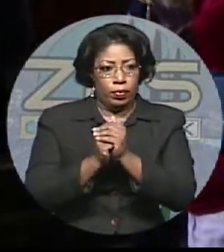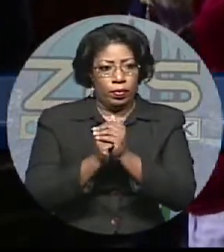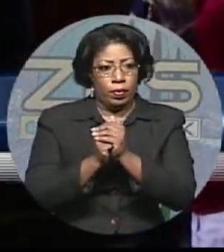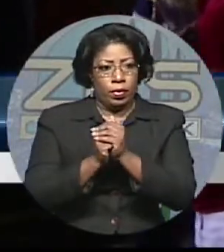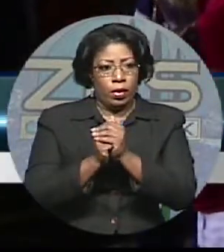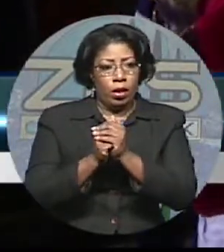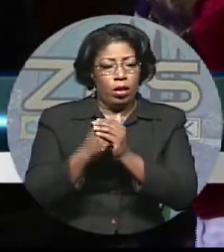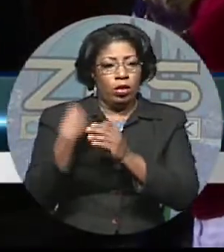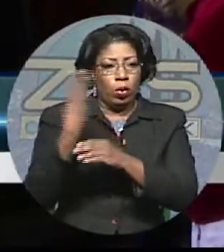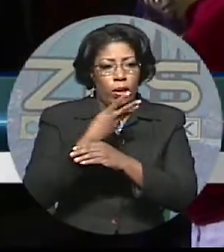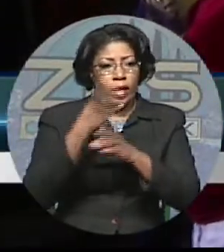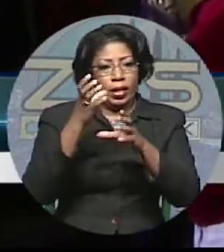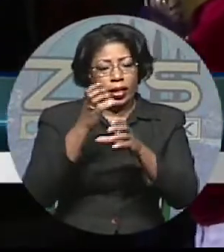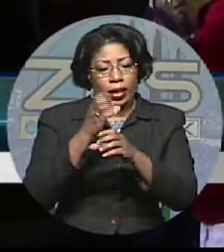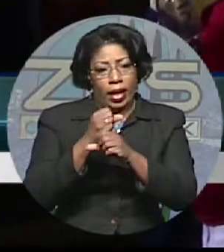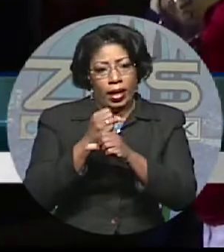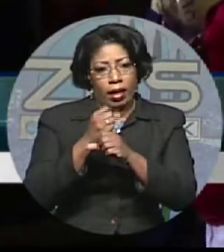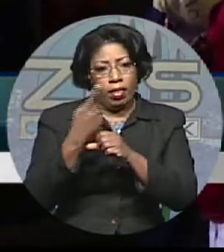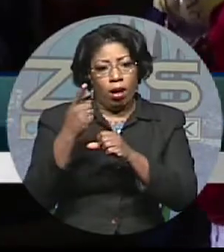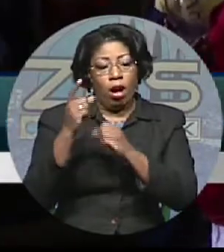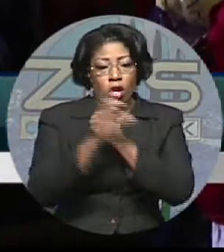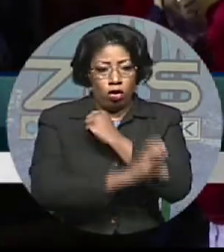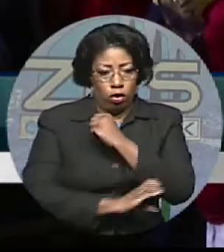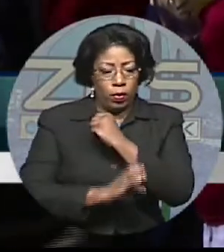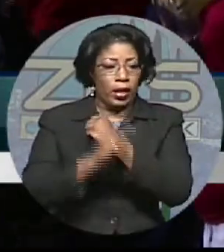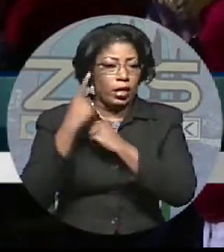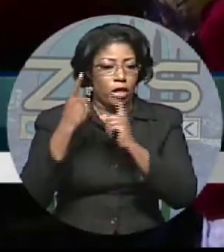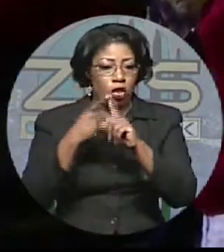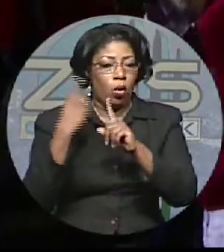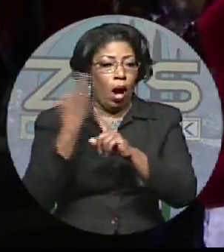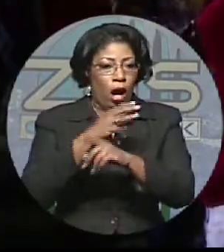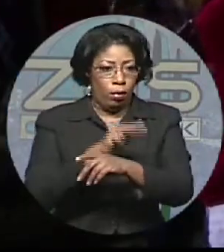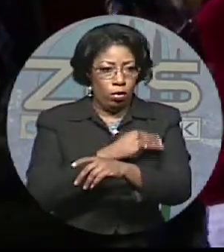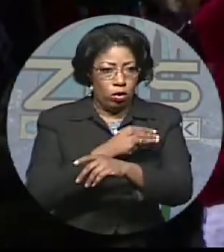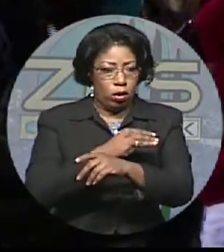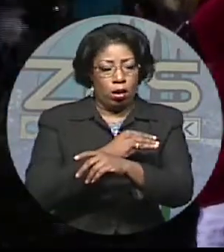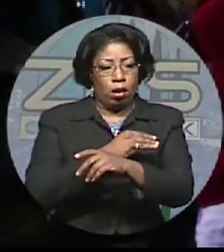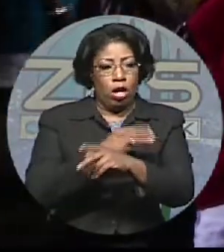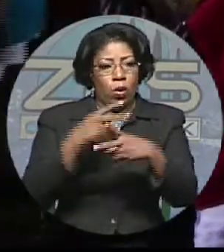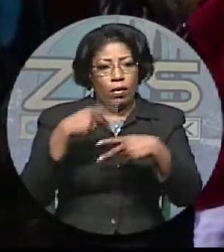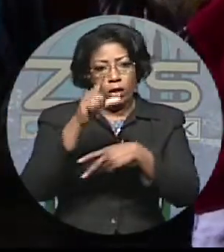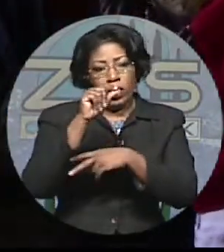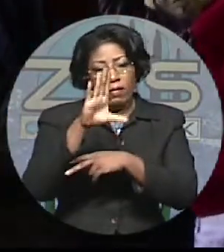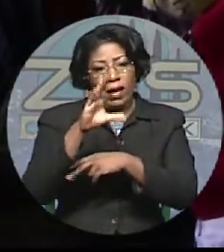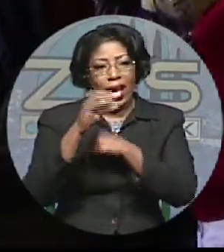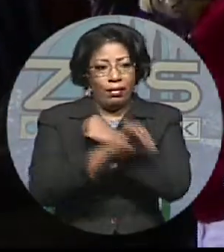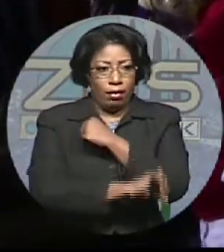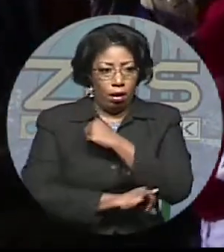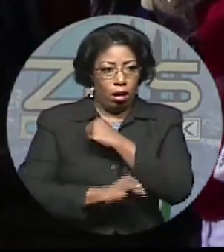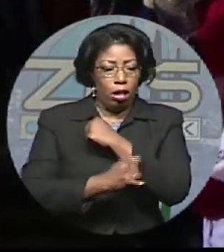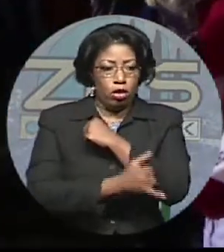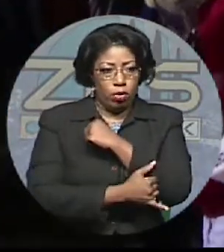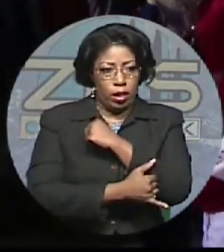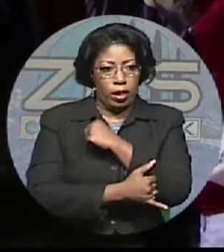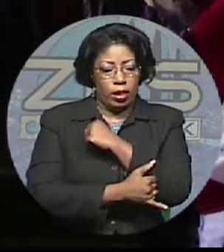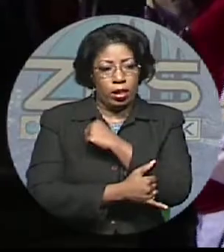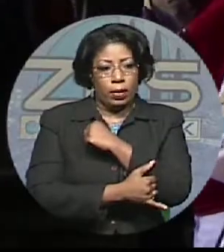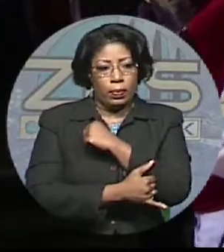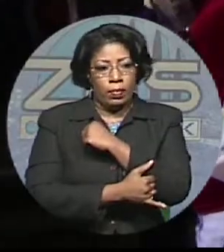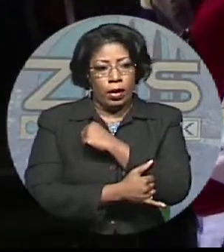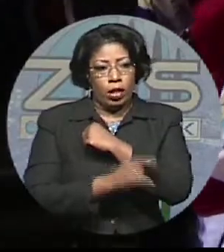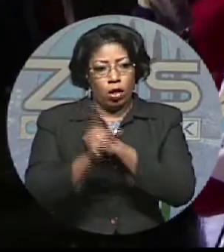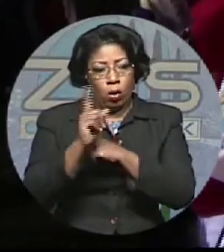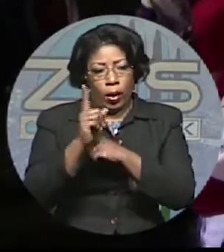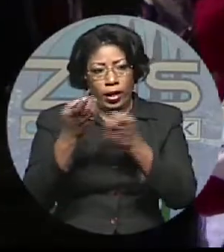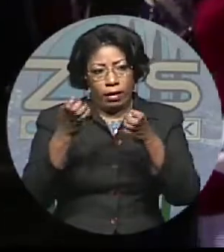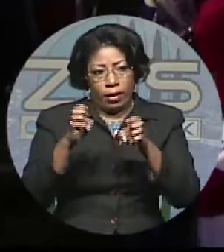getting the Caribbean to listen to our music. Because at Carifta, you have some 25 countries, and also you have the indigenous people, wherever the